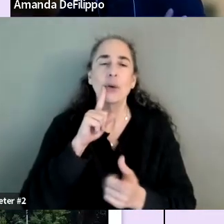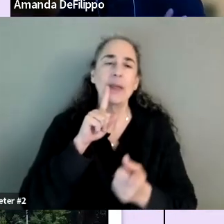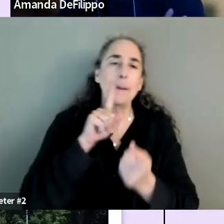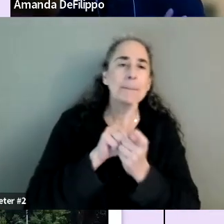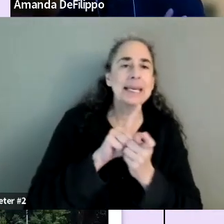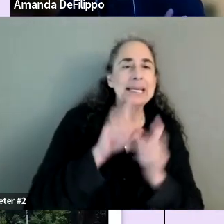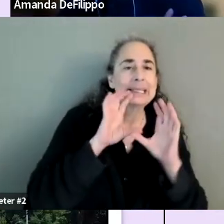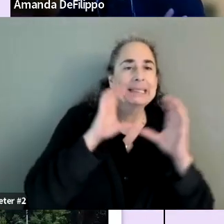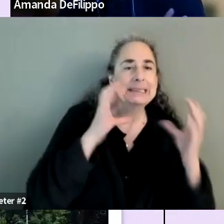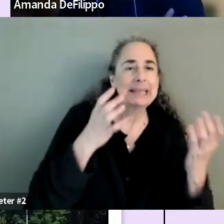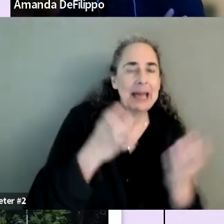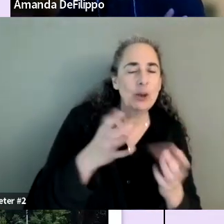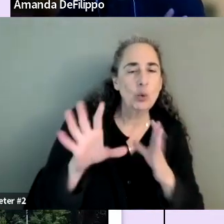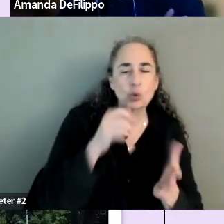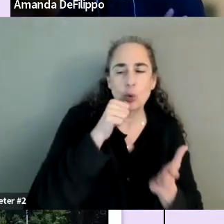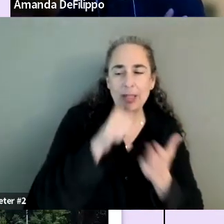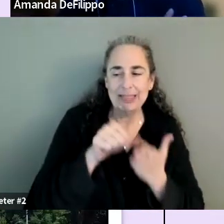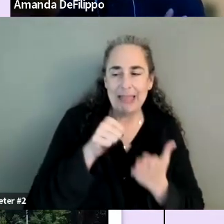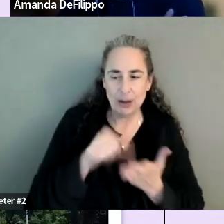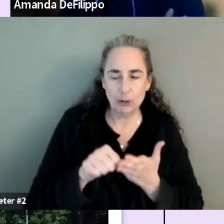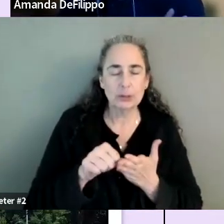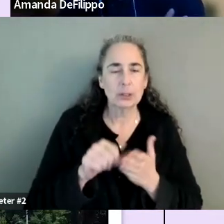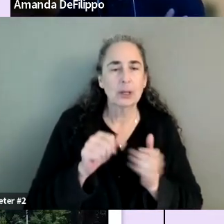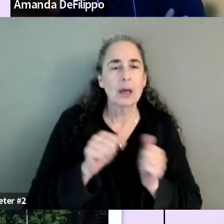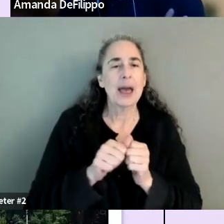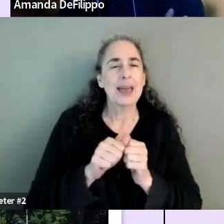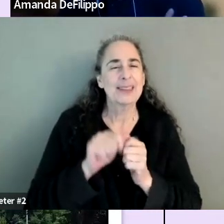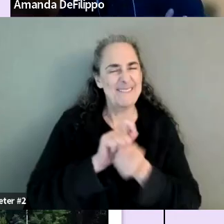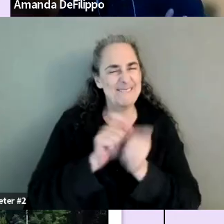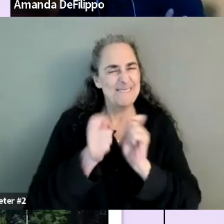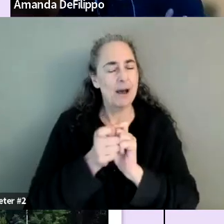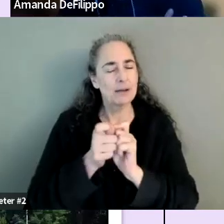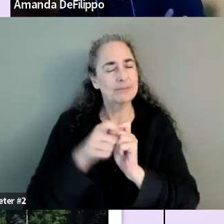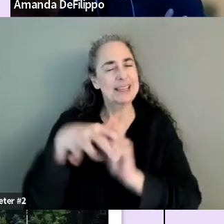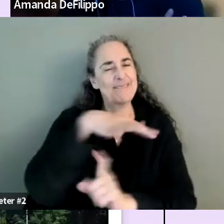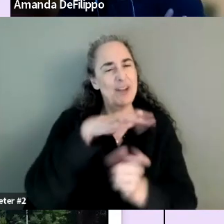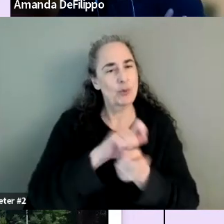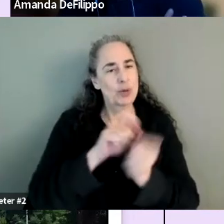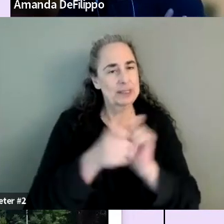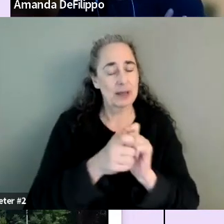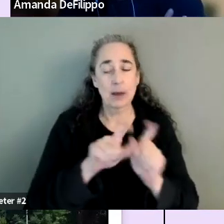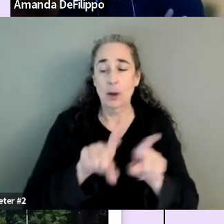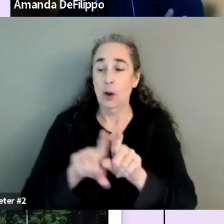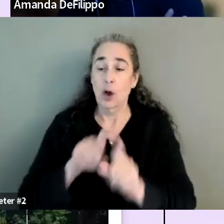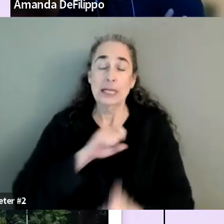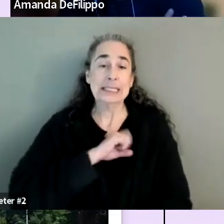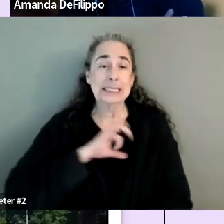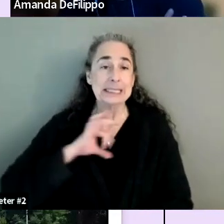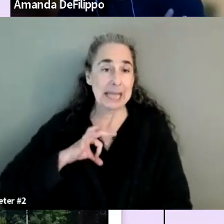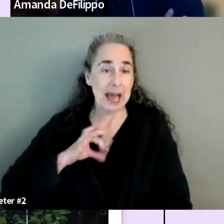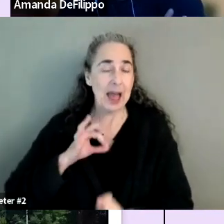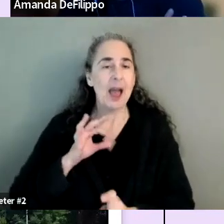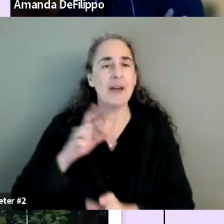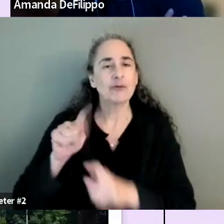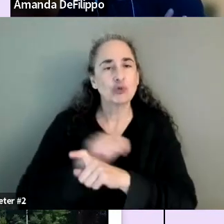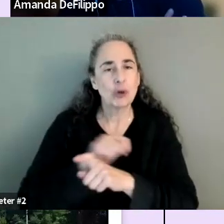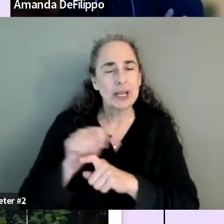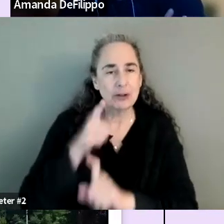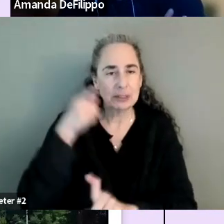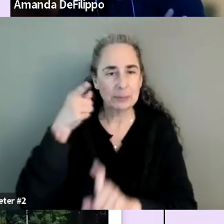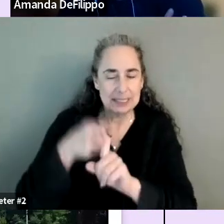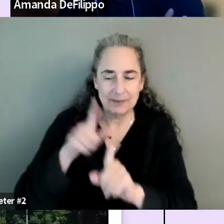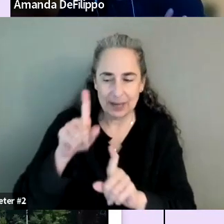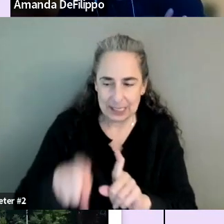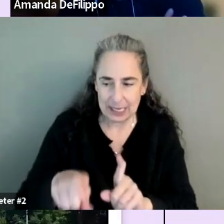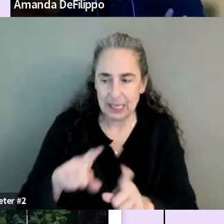Santa and adapt the environment. Staff training on specific needs, best practices, and strategies